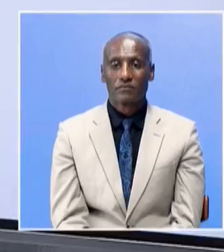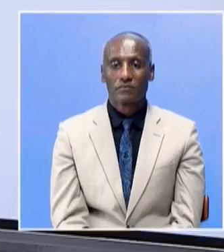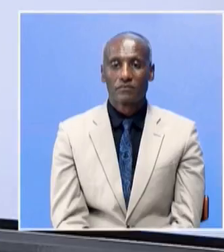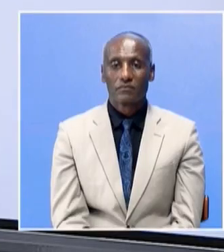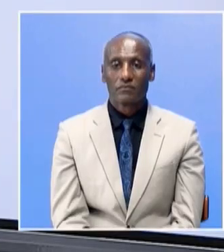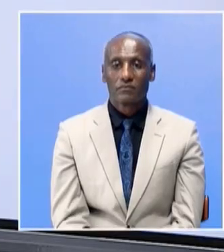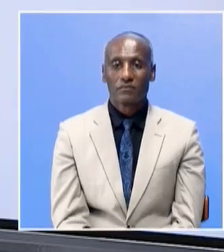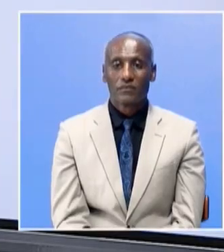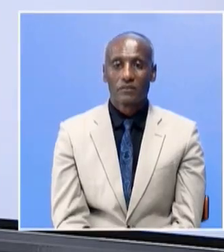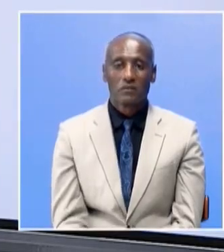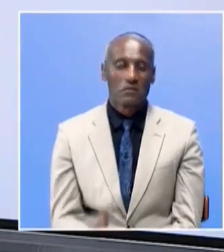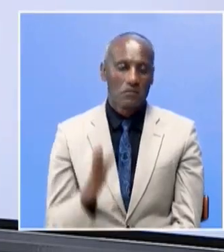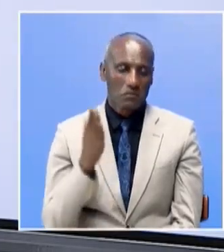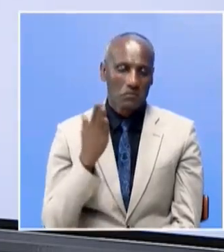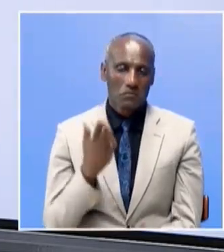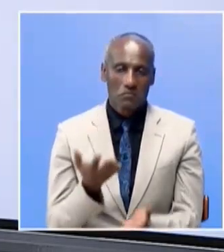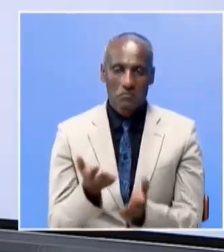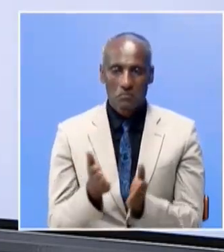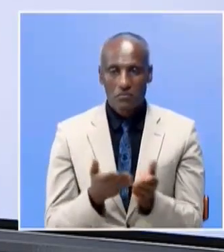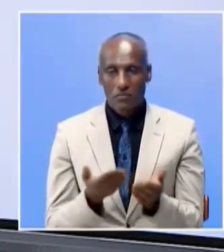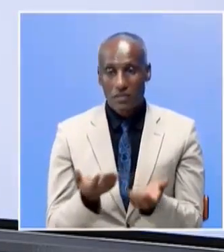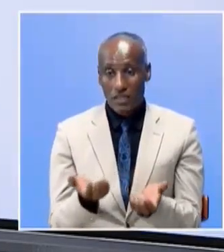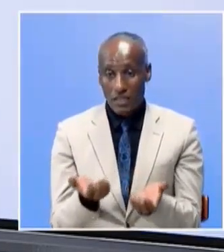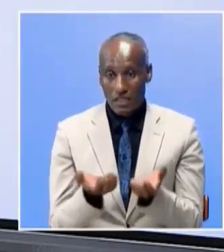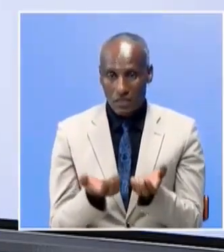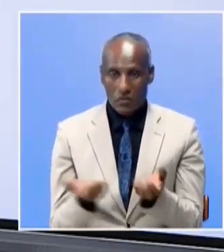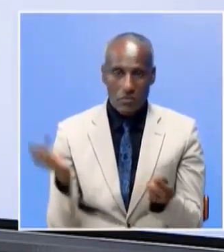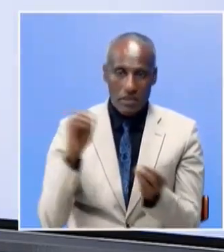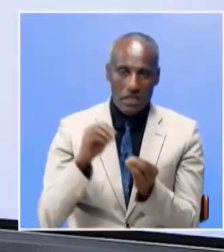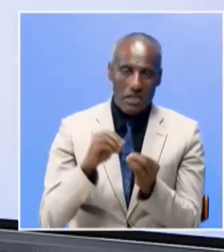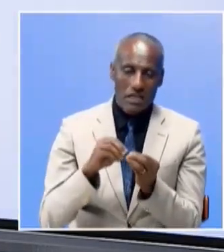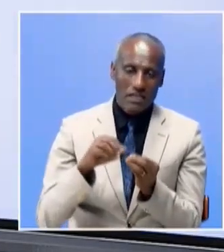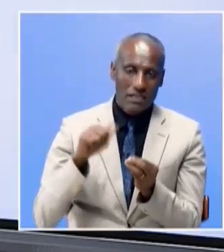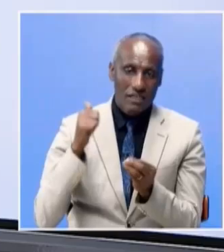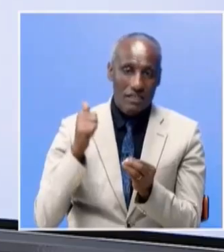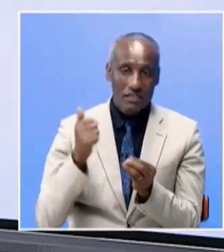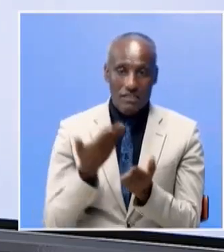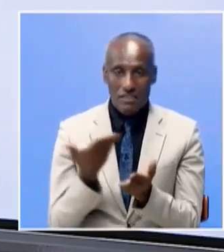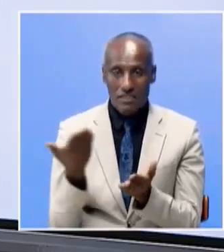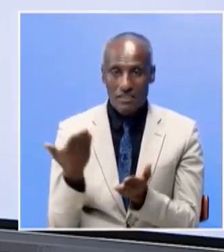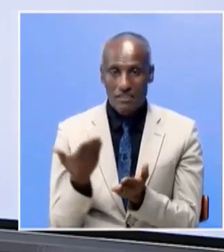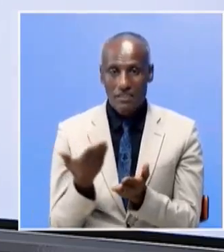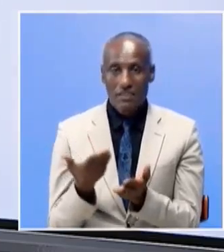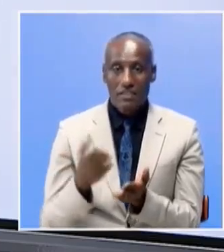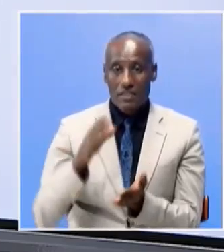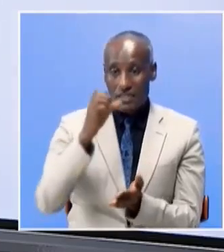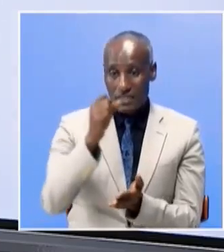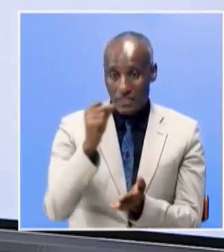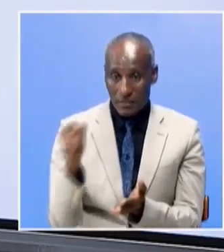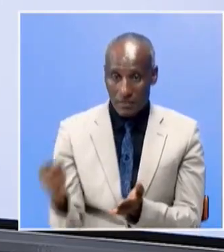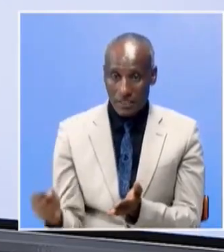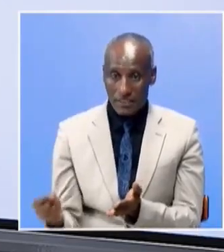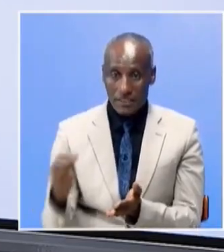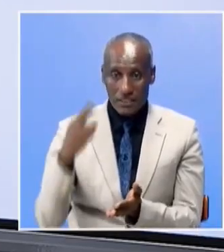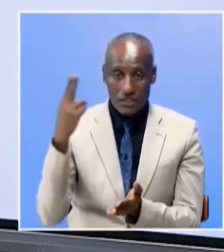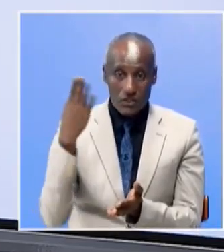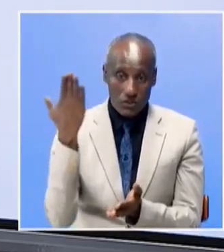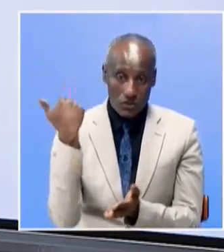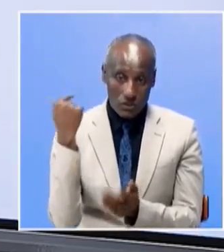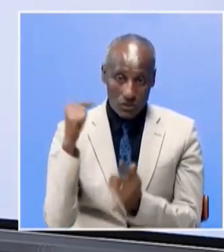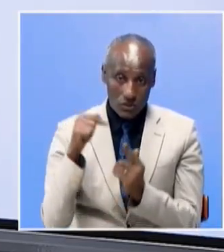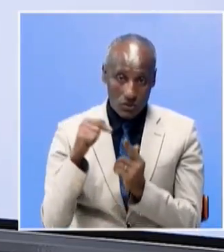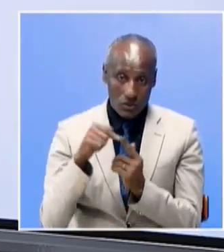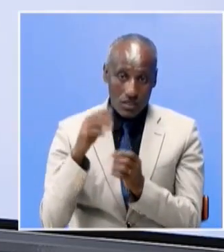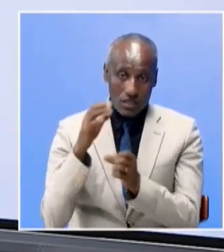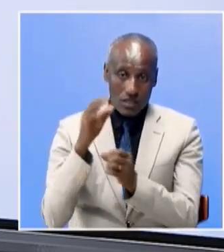can add different complement. So the form is subject, used to plus base verb.